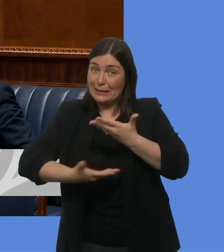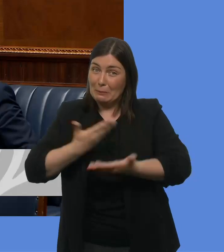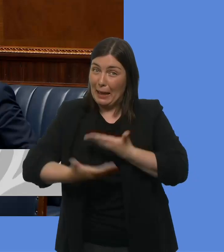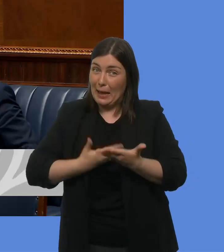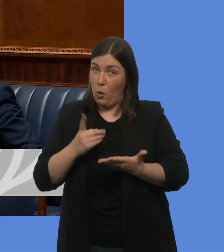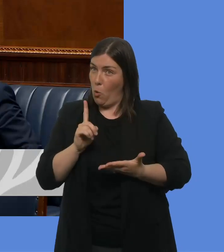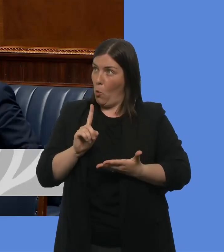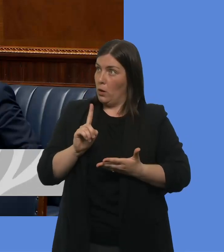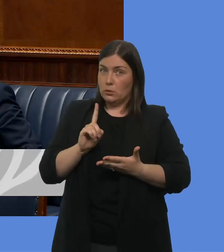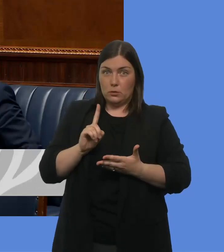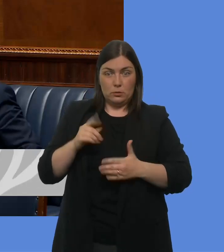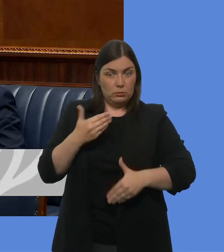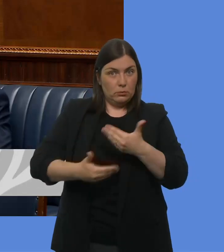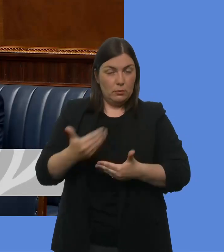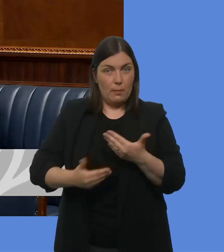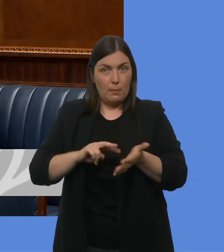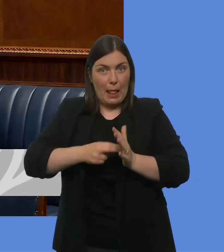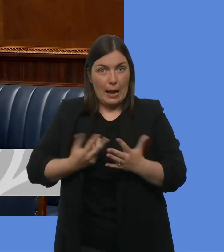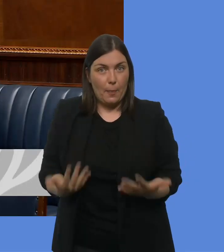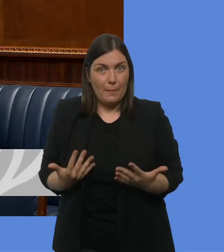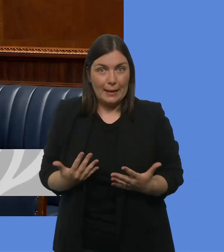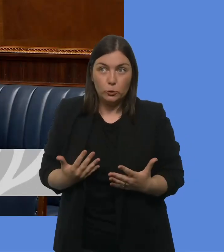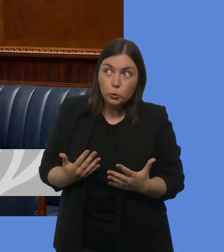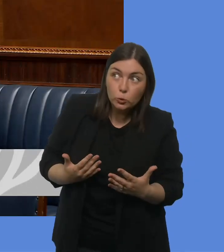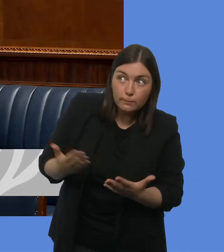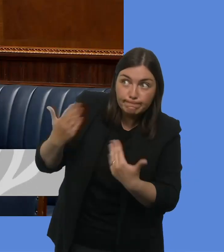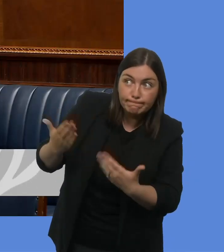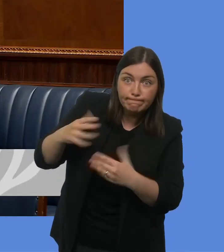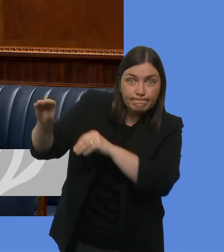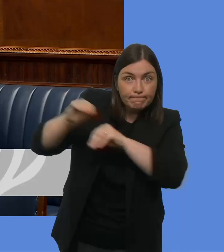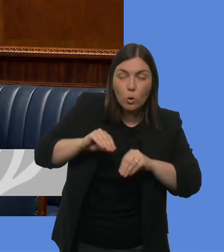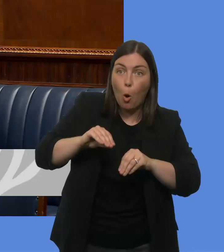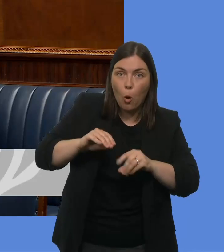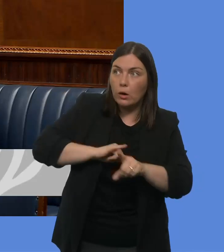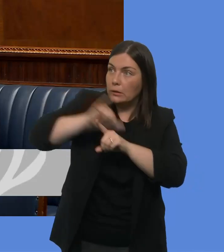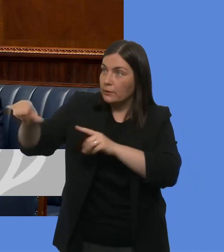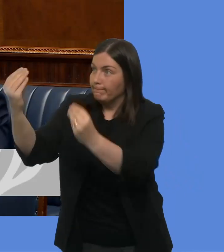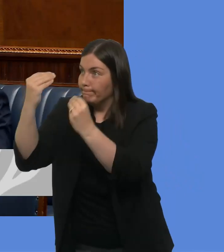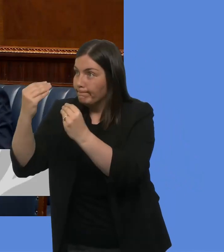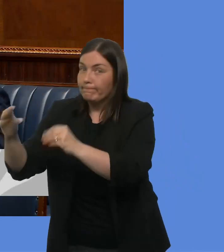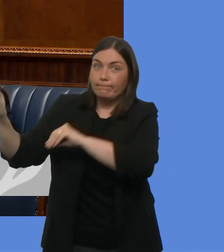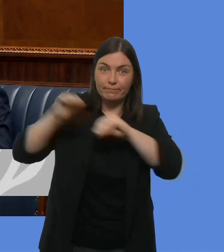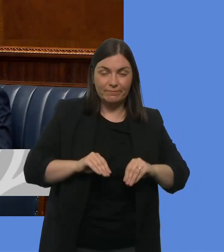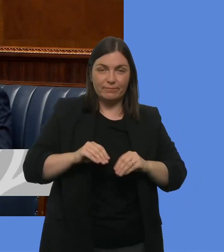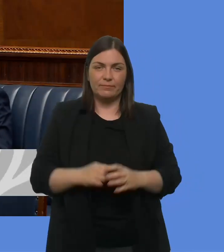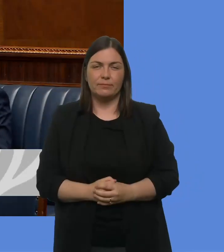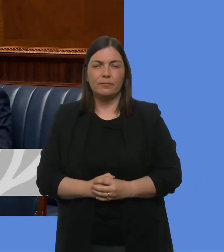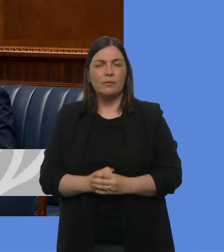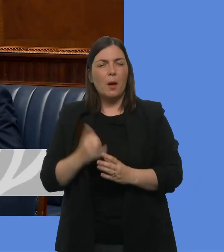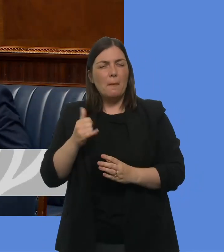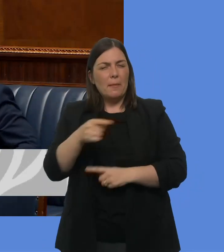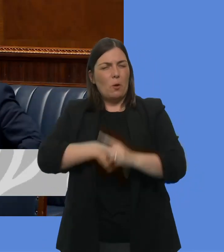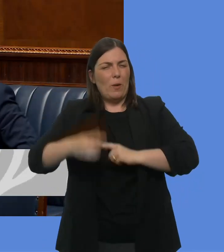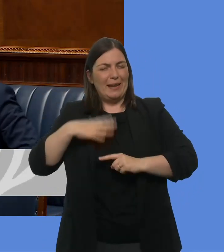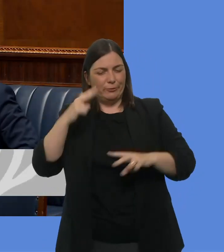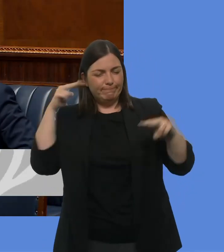regard. There may also be the need to look at the model of support itself and whether, as well as that vital resource